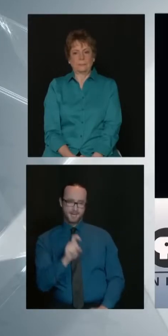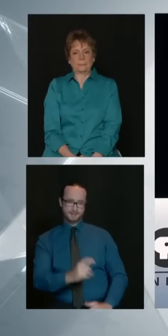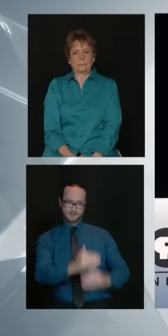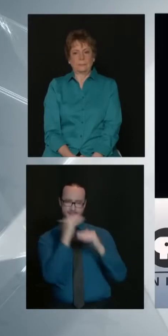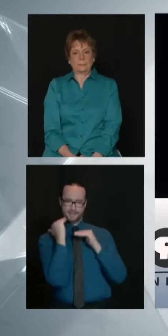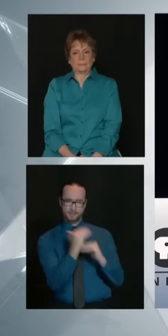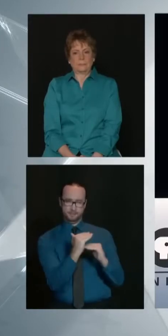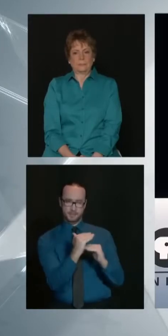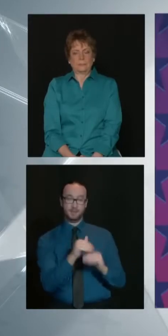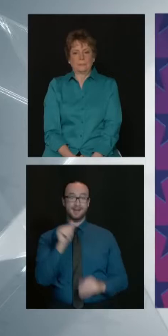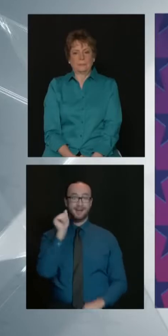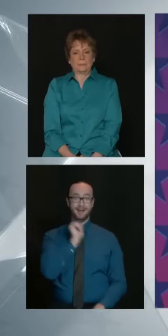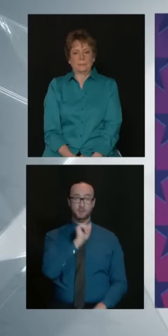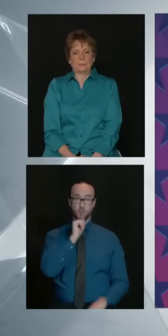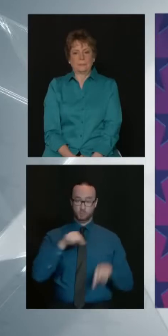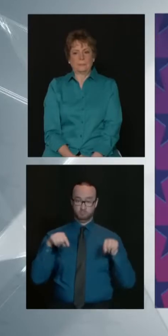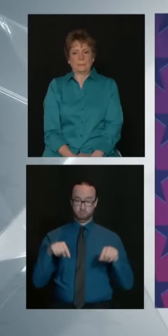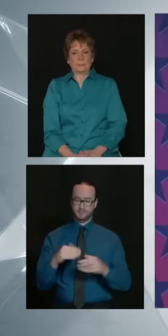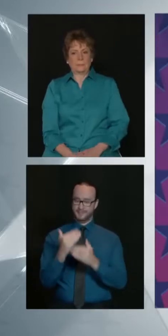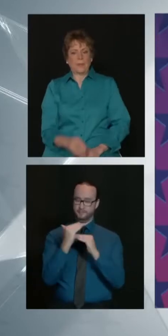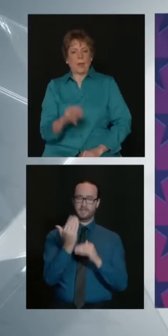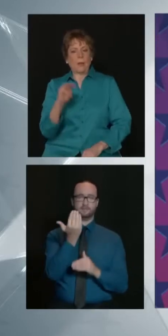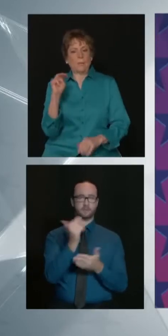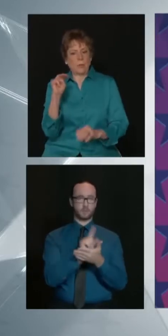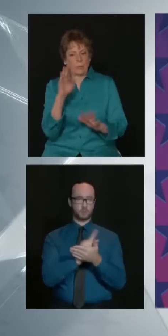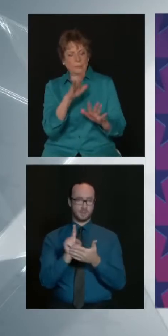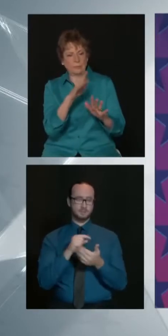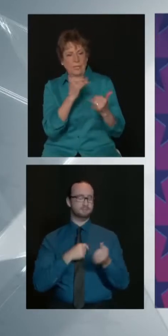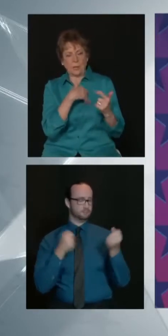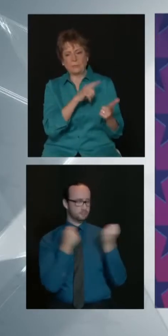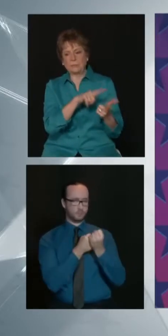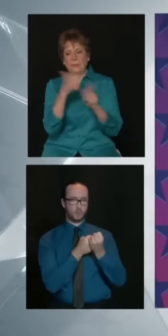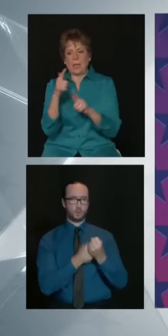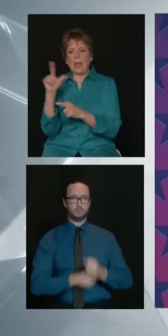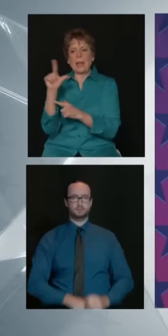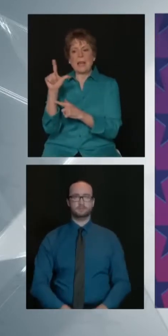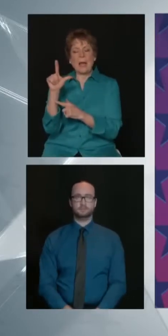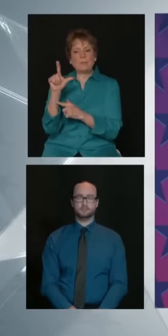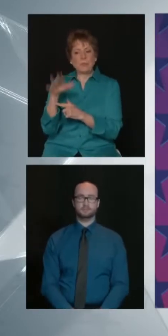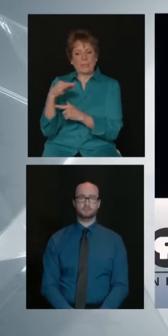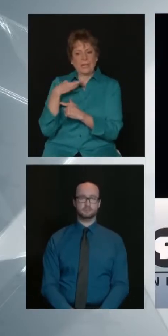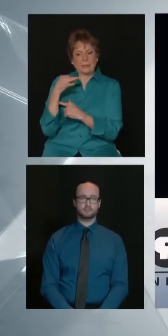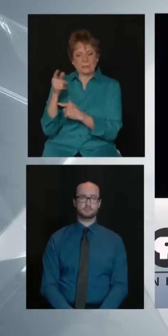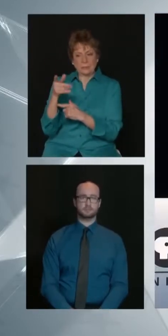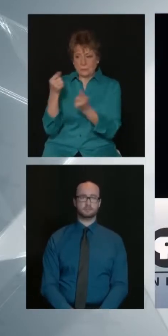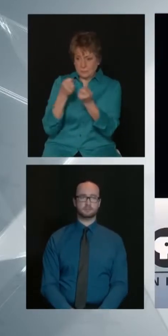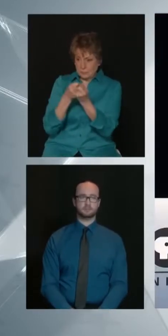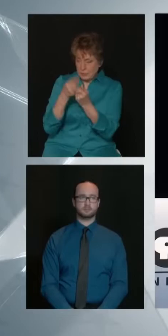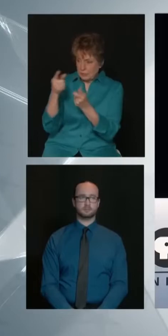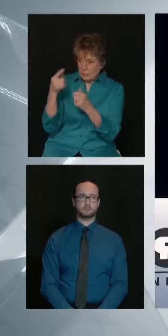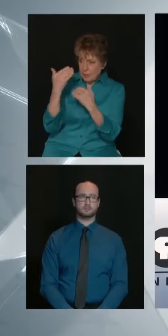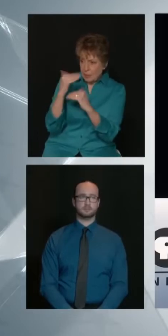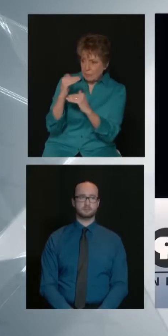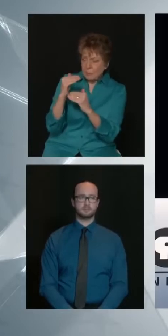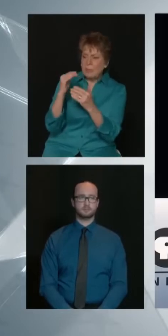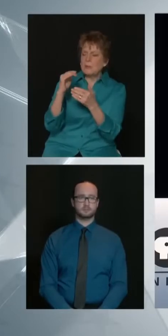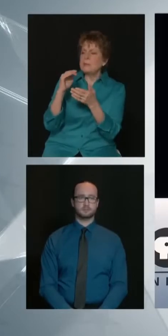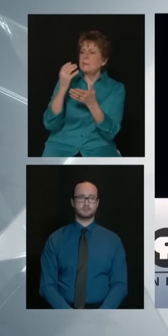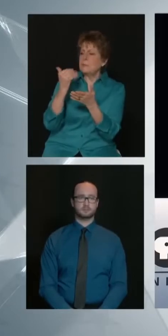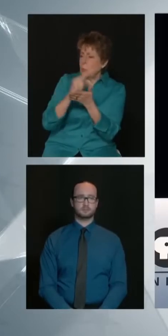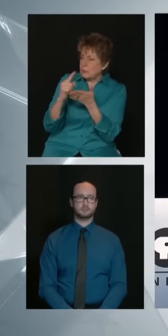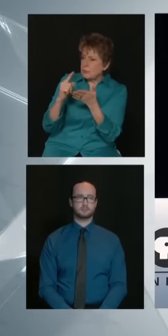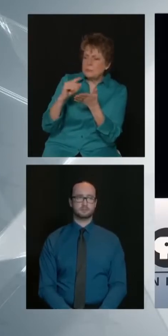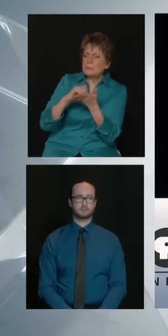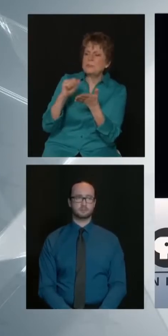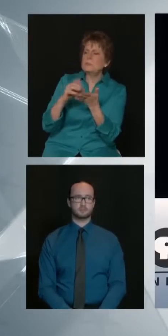makes sense. And before we get to Mark Victor, real quickly, have you always supported the 15-week limit? Well, Arizona just passed the law last year, and